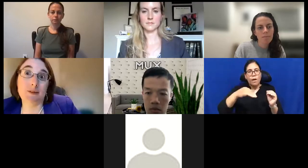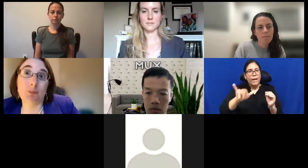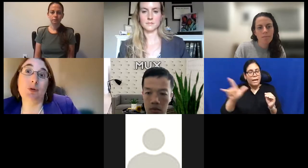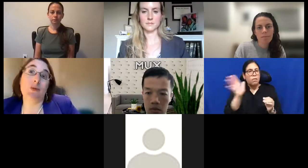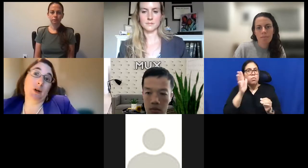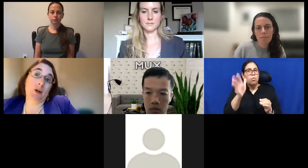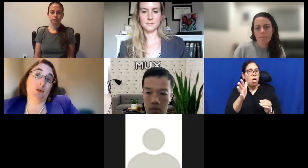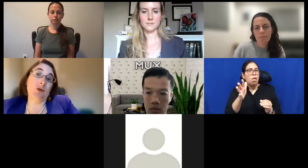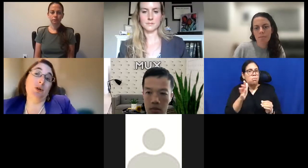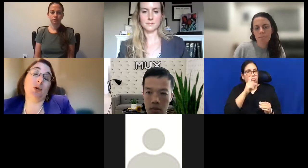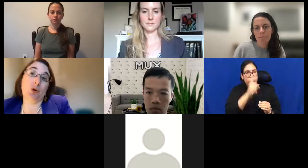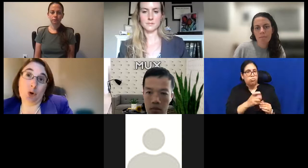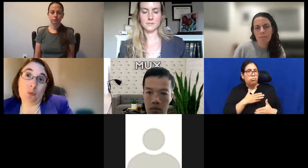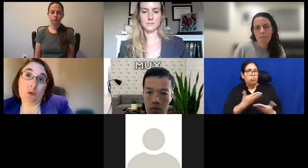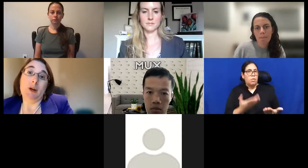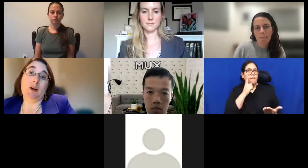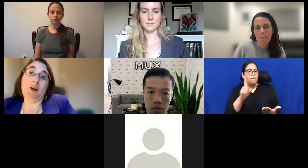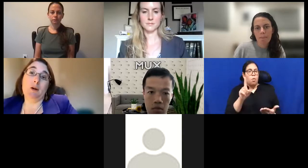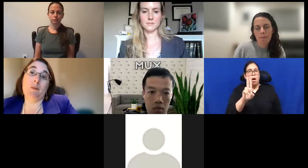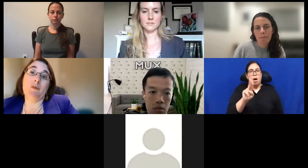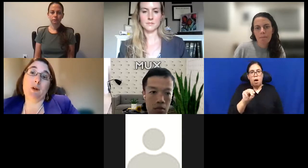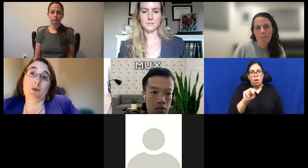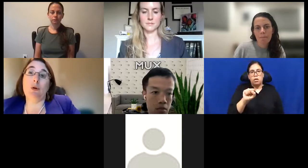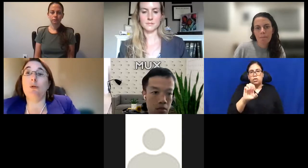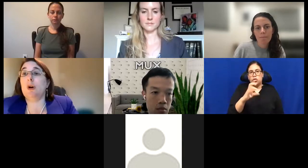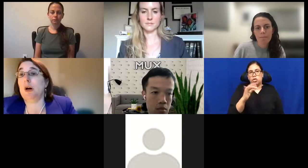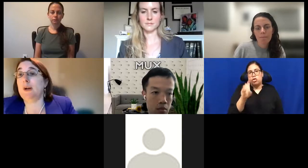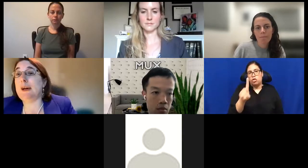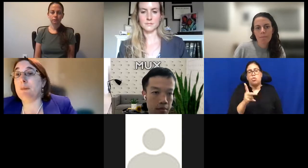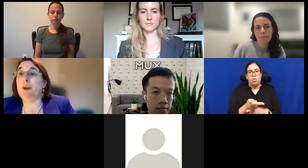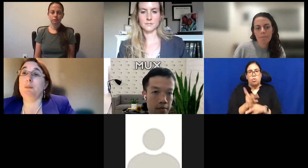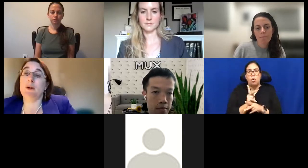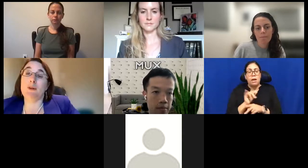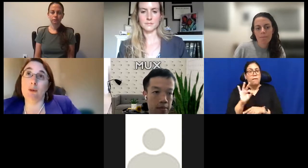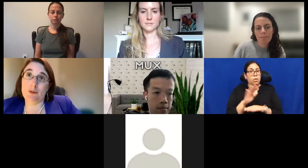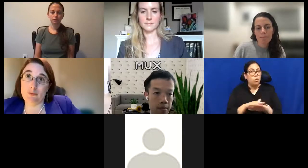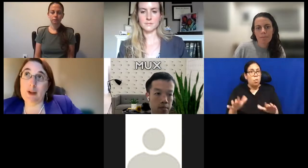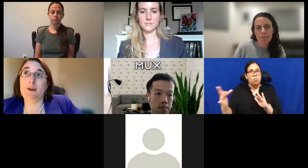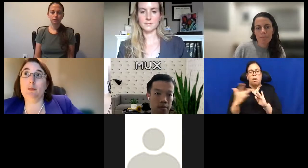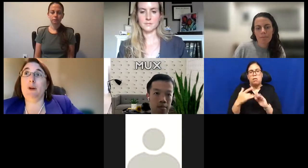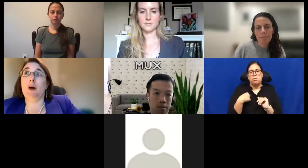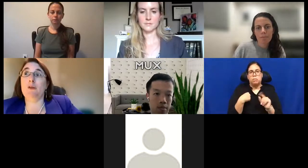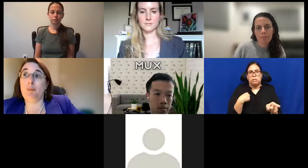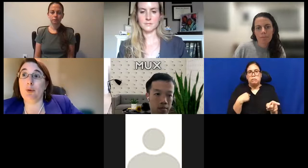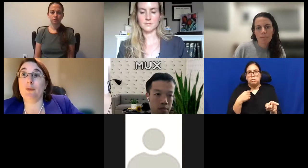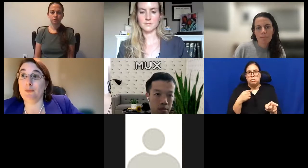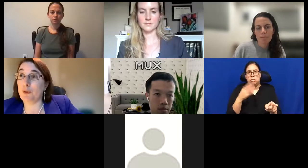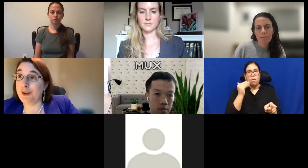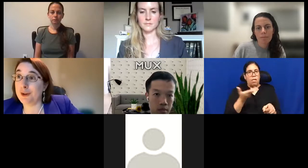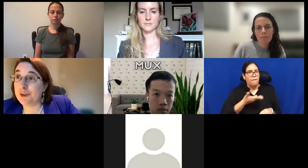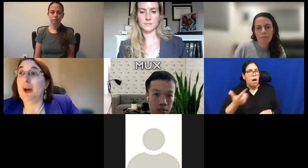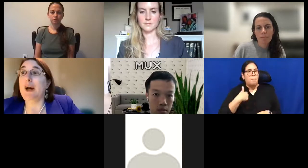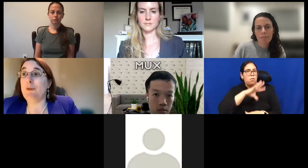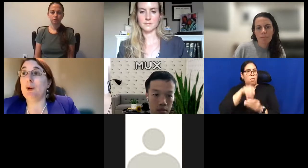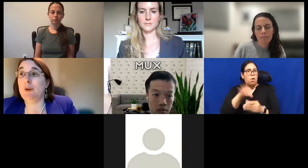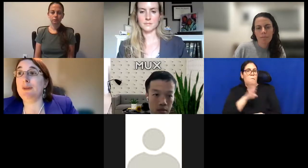an exemption for an unsecured loan. If they don't contact me, because I was invited to be on the board for 4